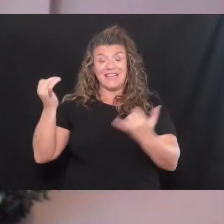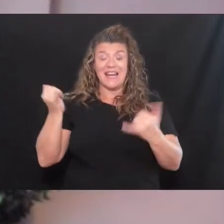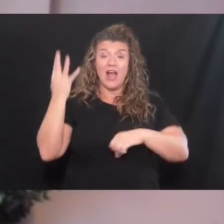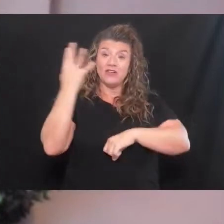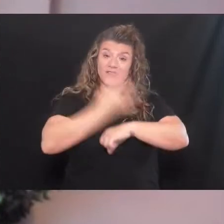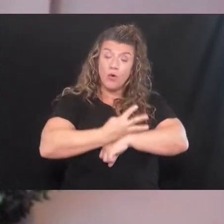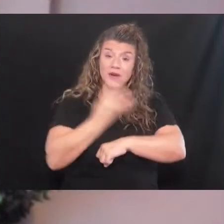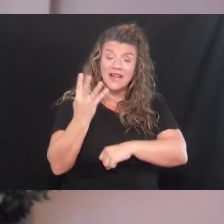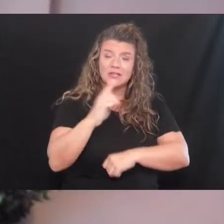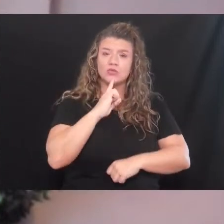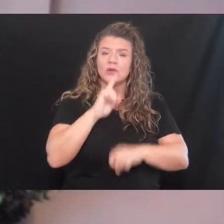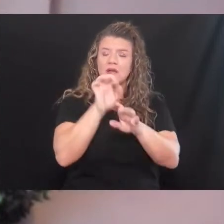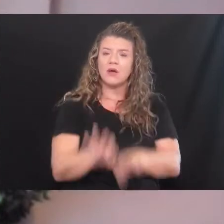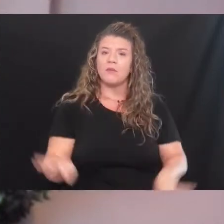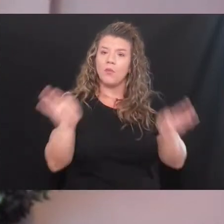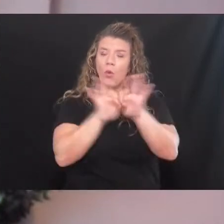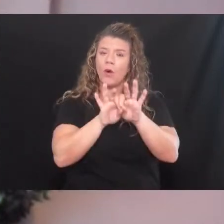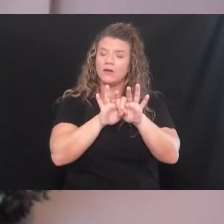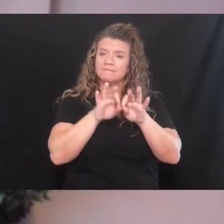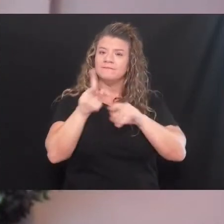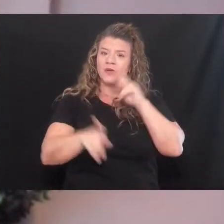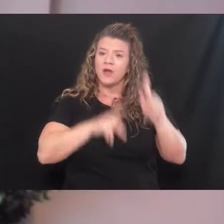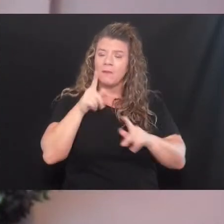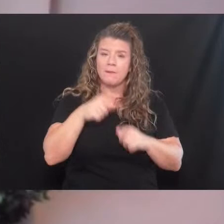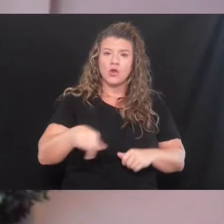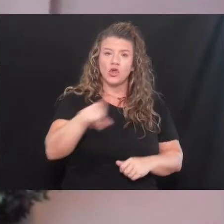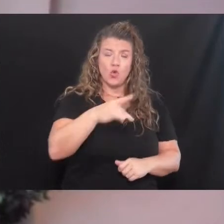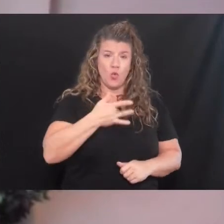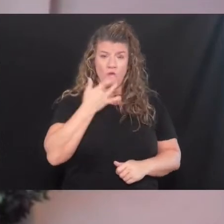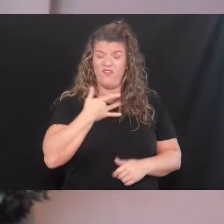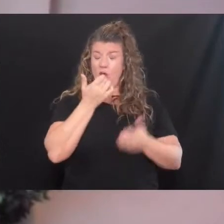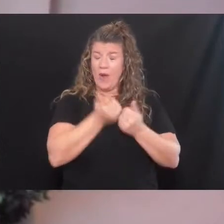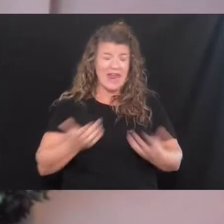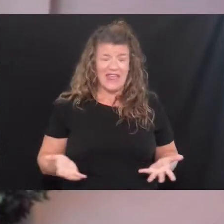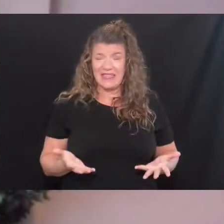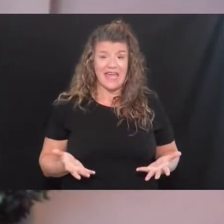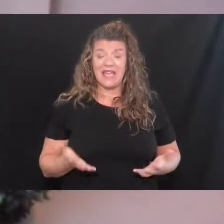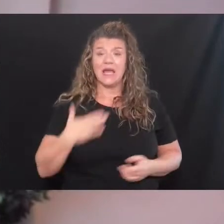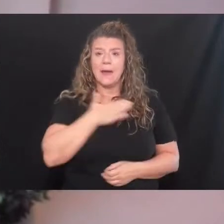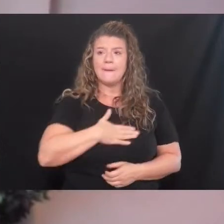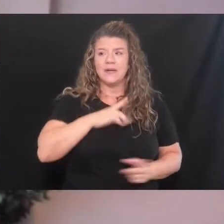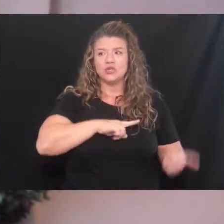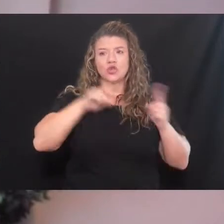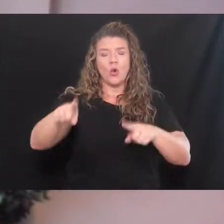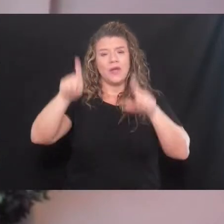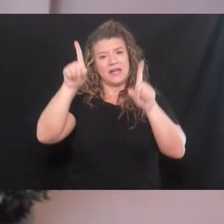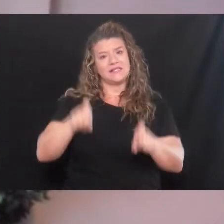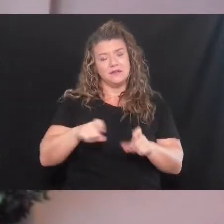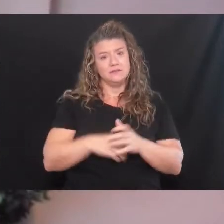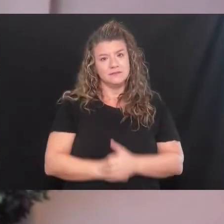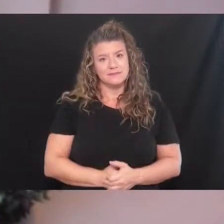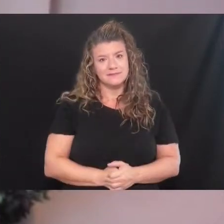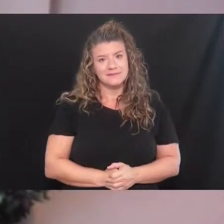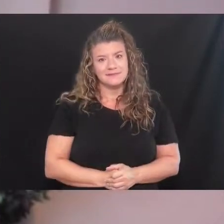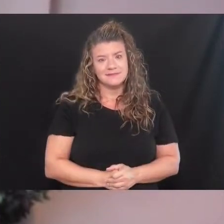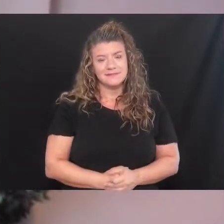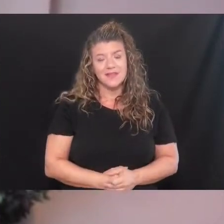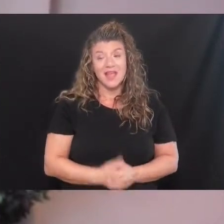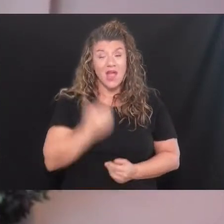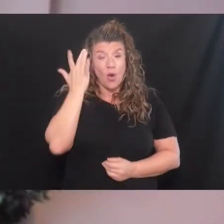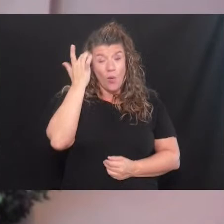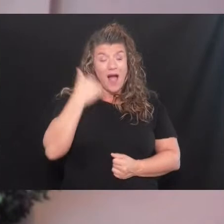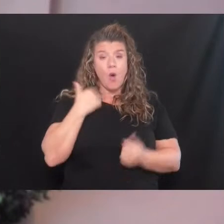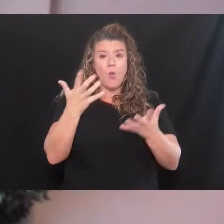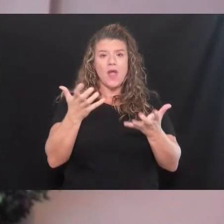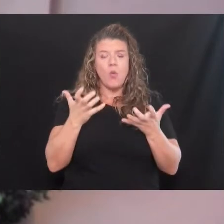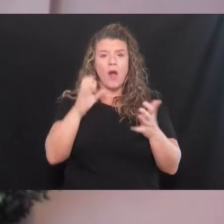important for people, as the governor said, if you have any symptoms, please get tested because we want to be able